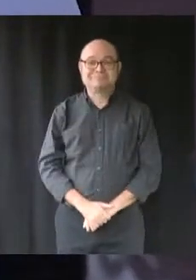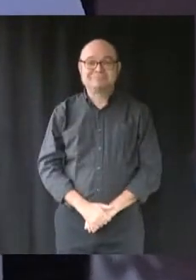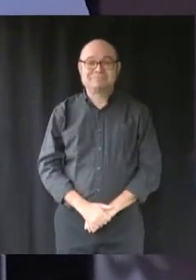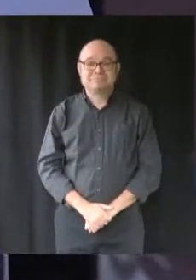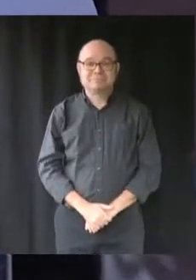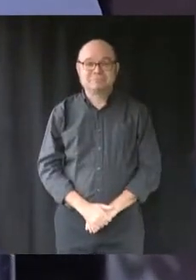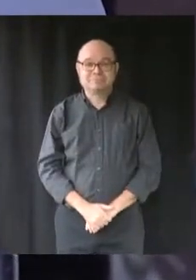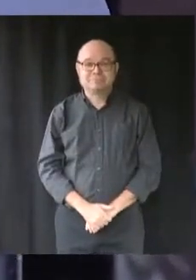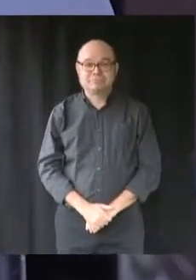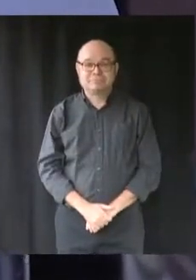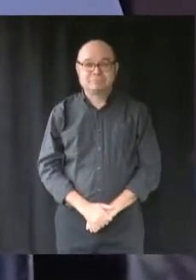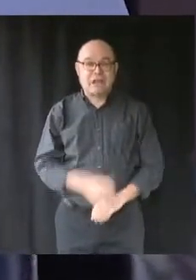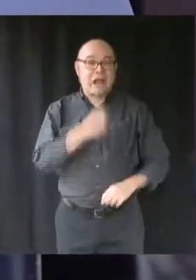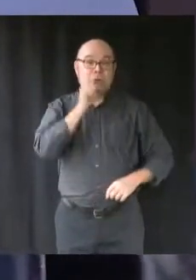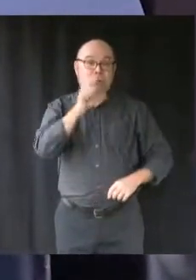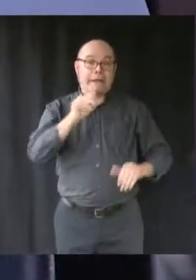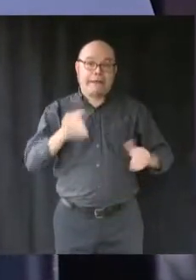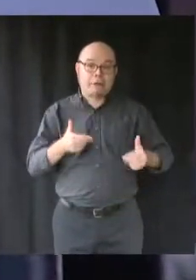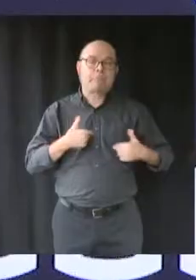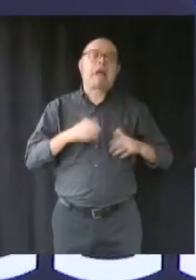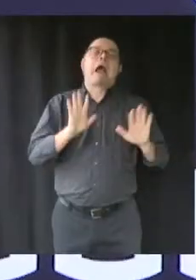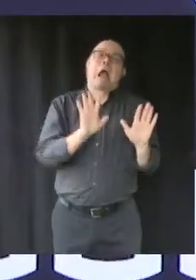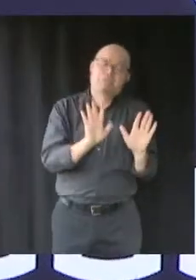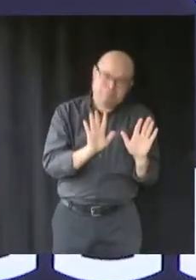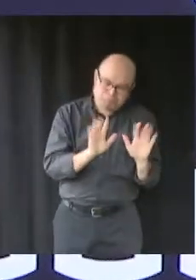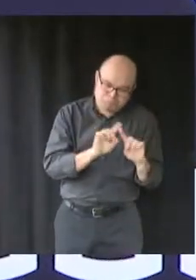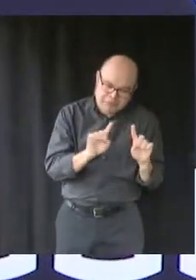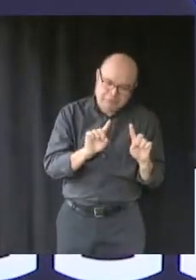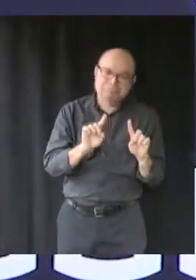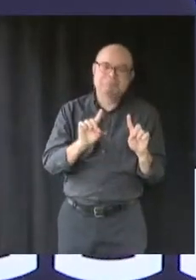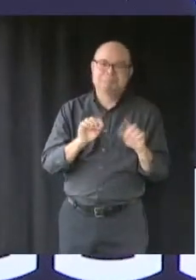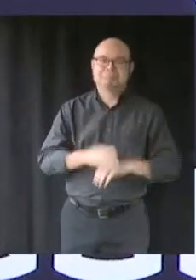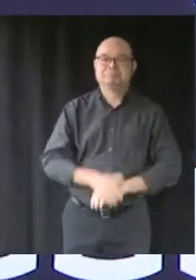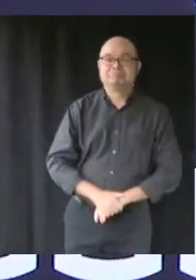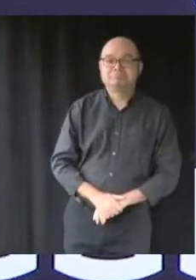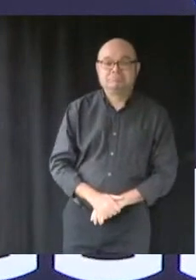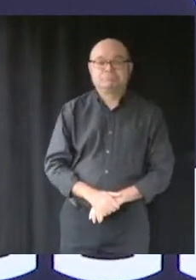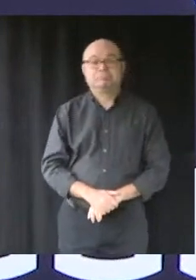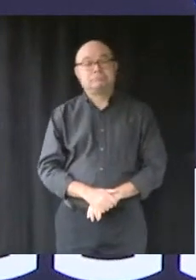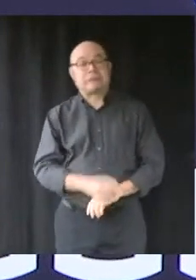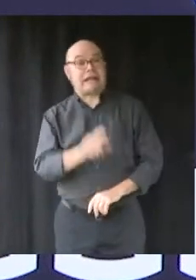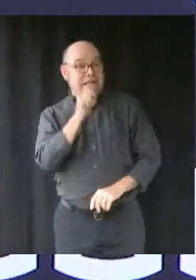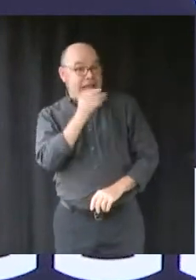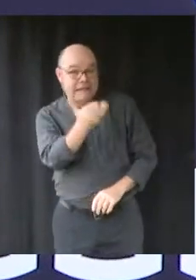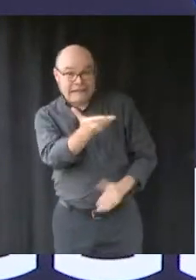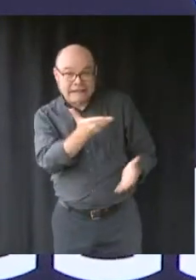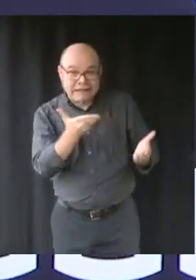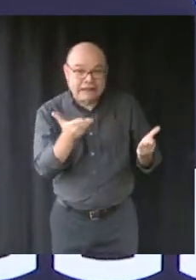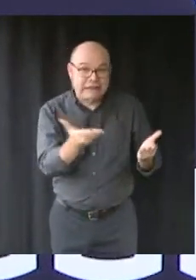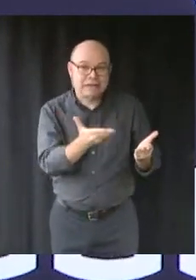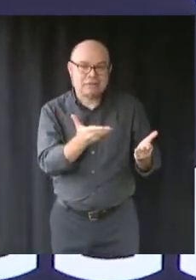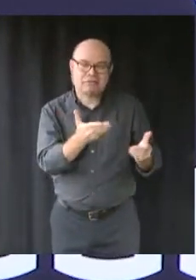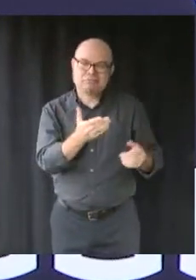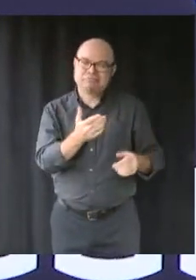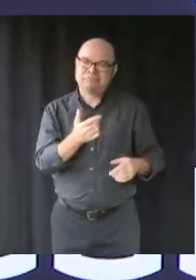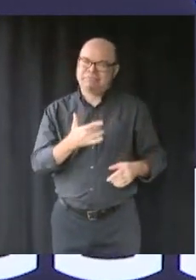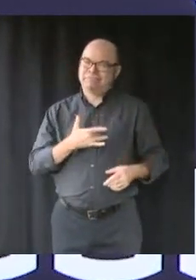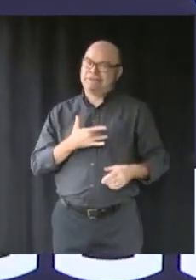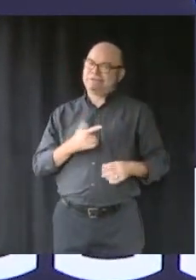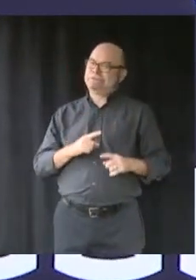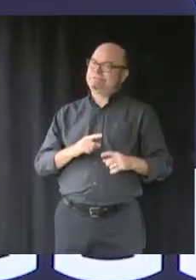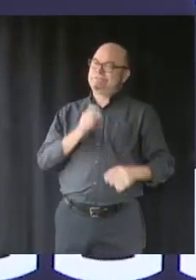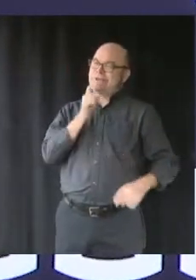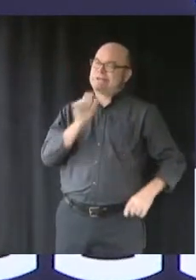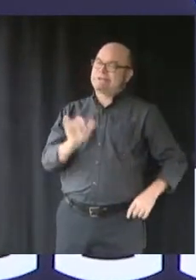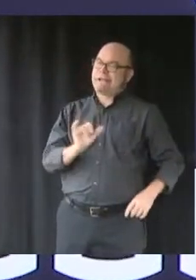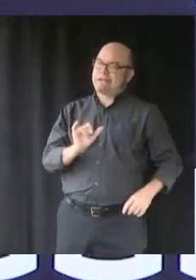speaker, but this event would not be the same without her being here. Chairwoman Rosa Deloro has served the people